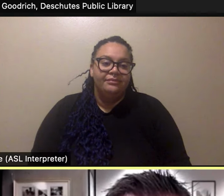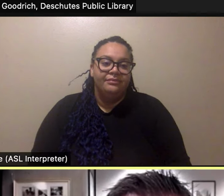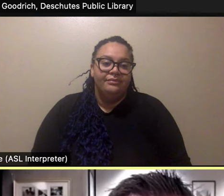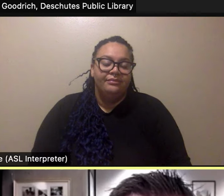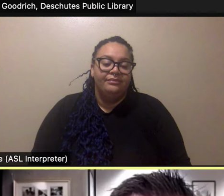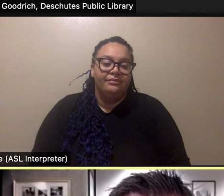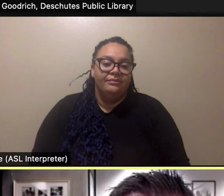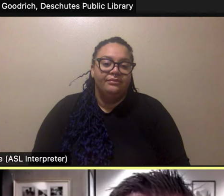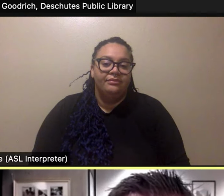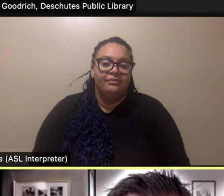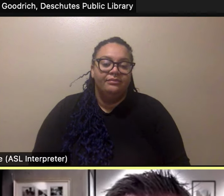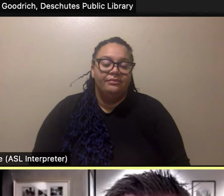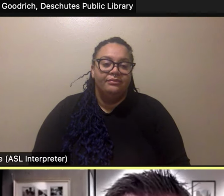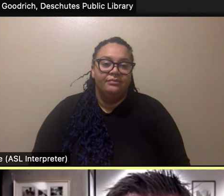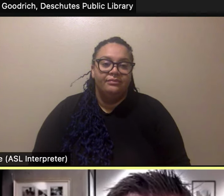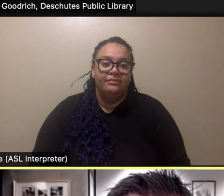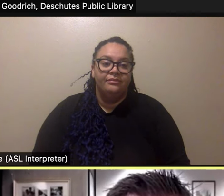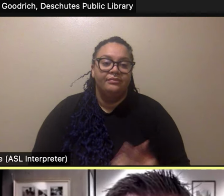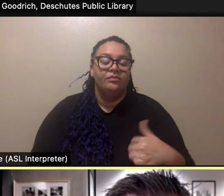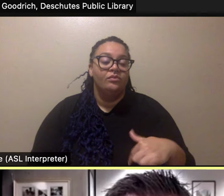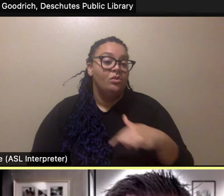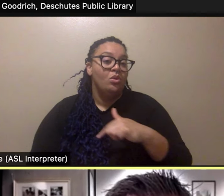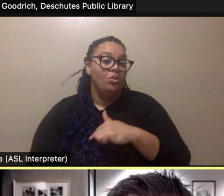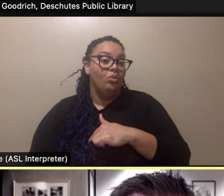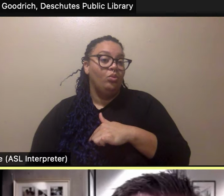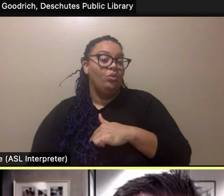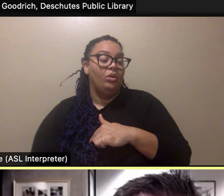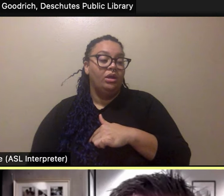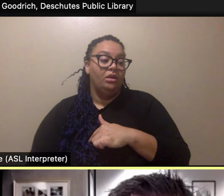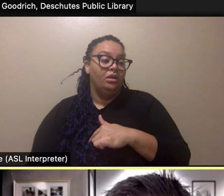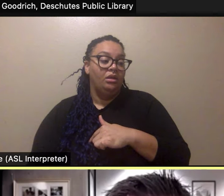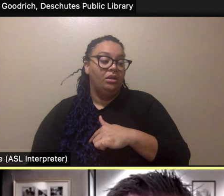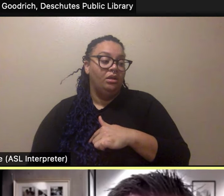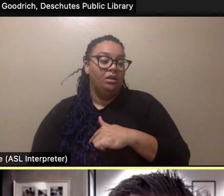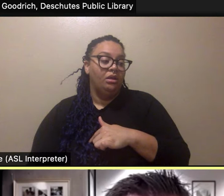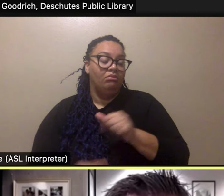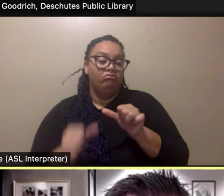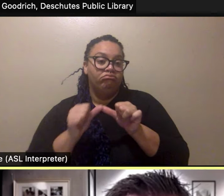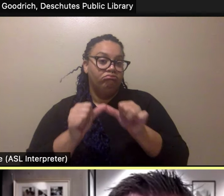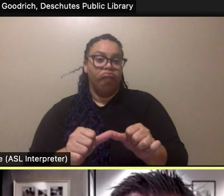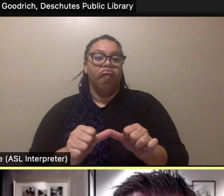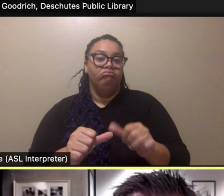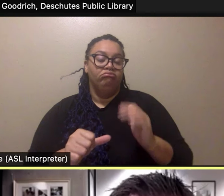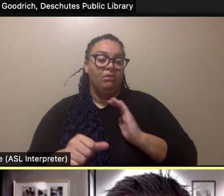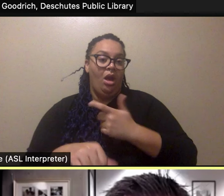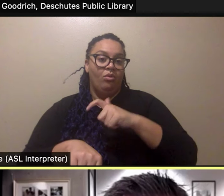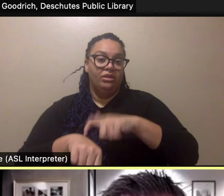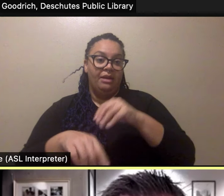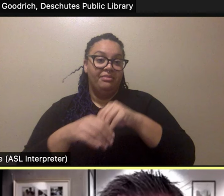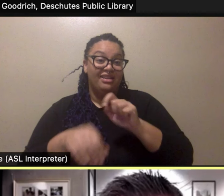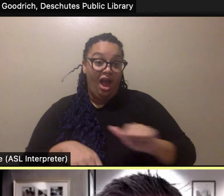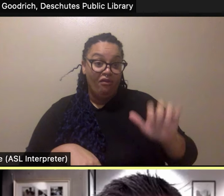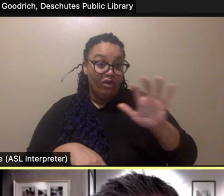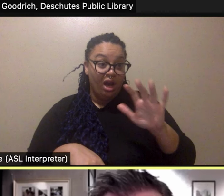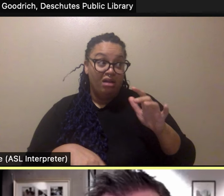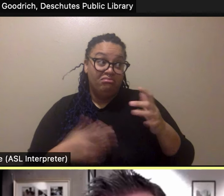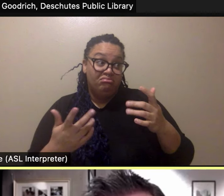We spend the best time of our lives in Africa among Negroes scraping for money. This is what we have to